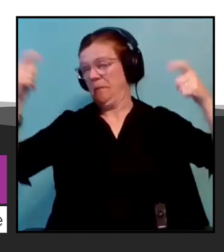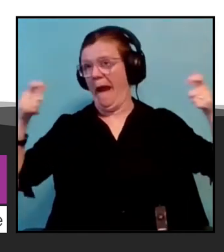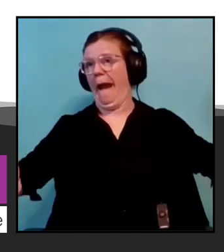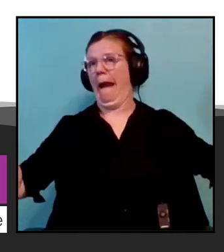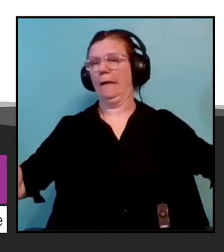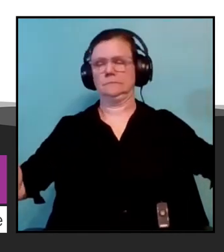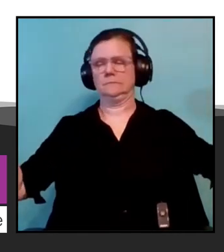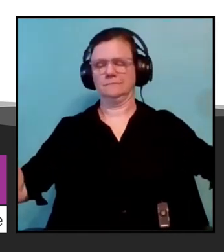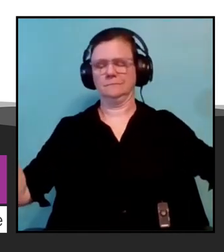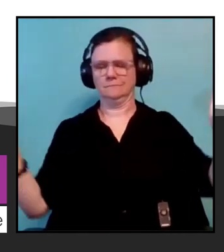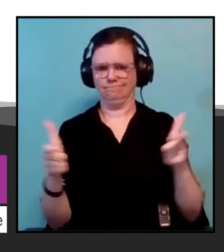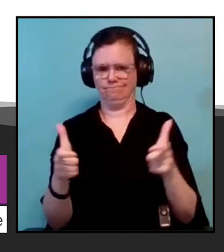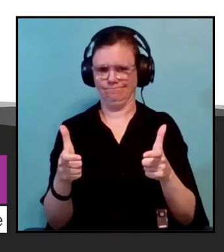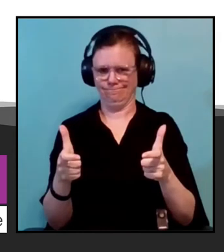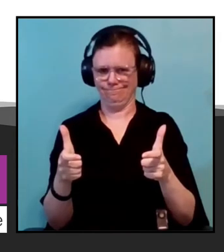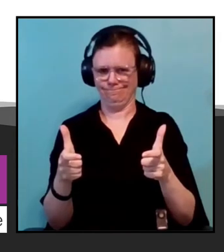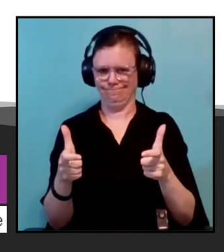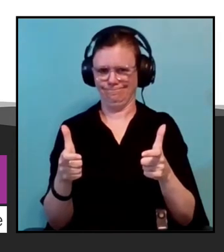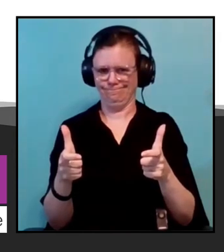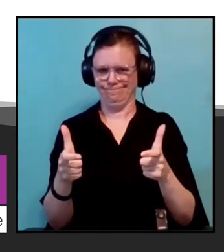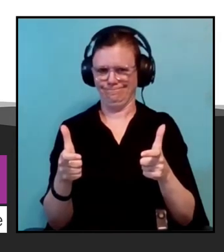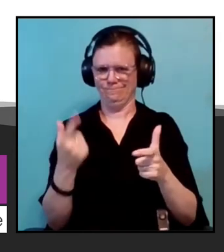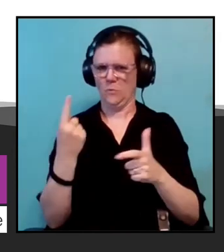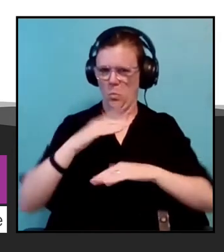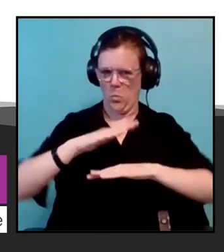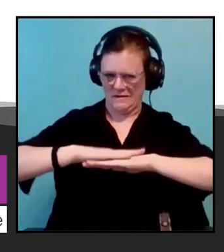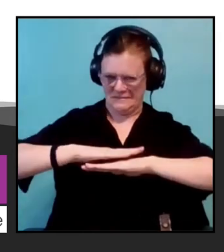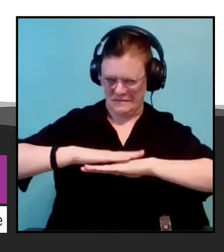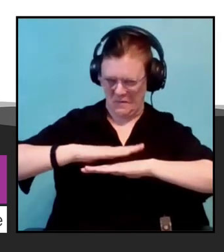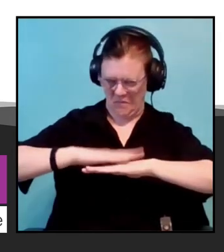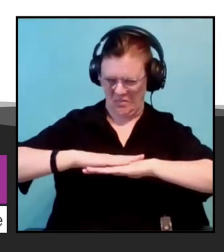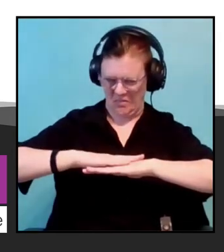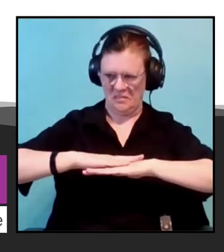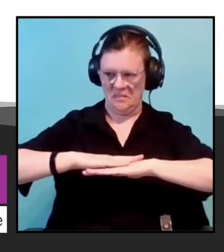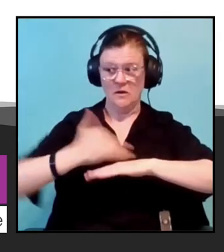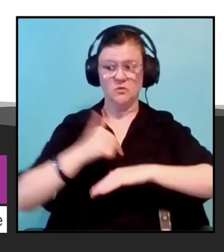ideas to have a huge installation and have